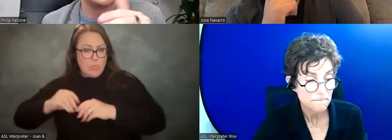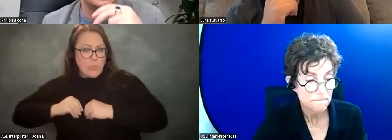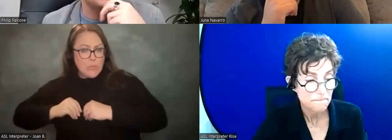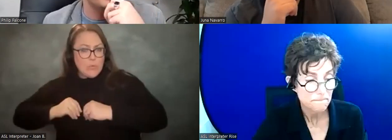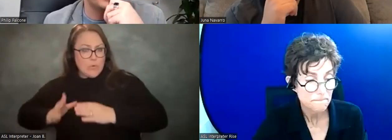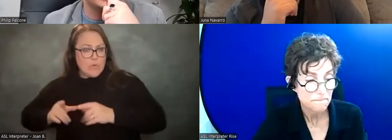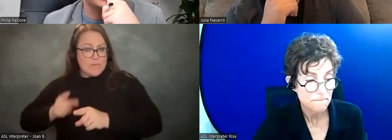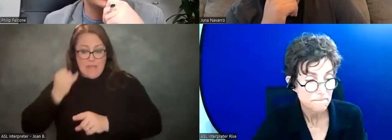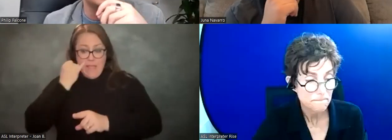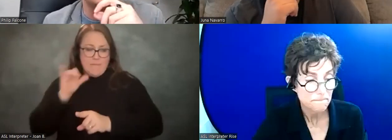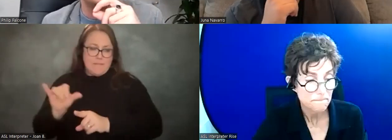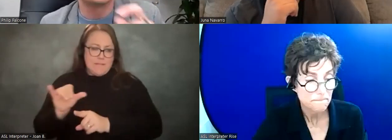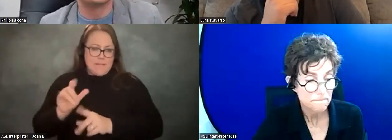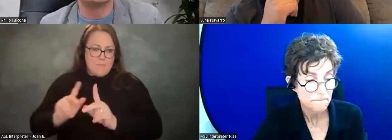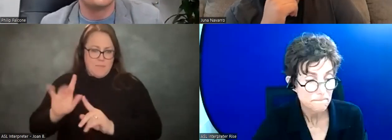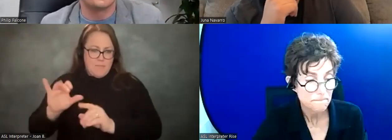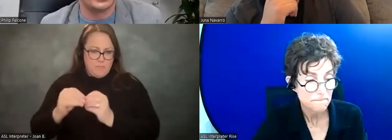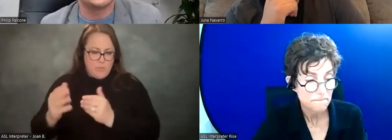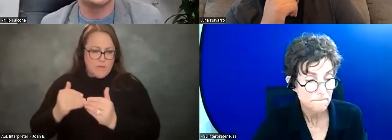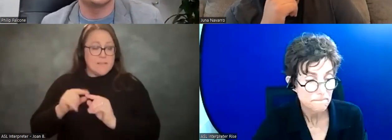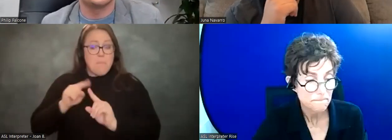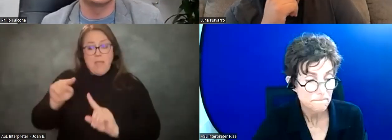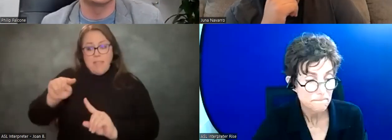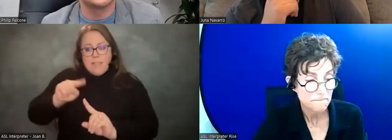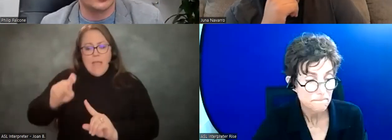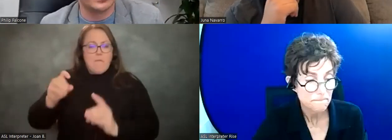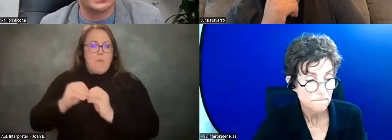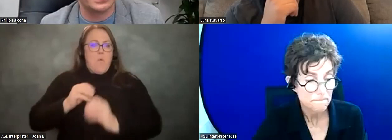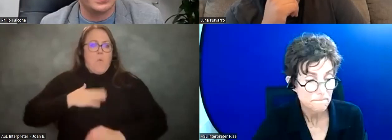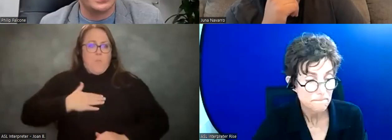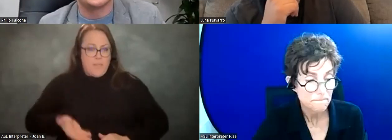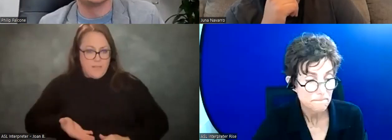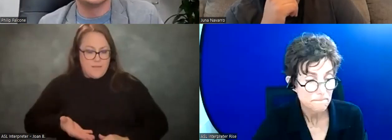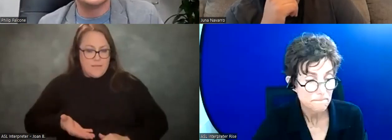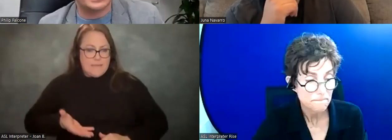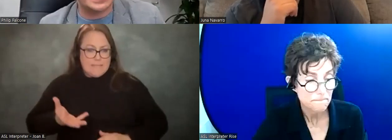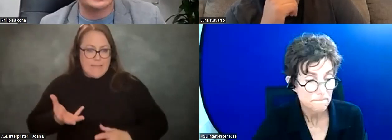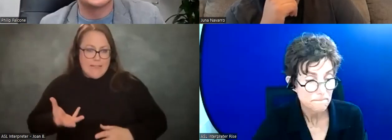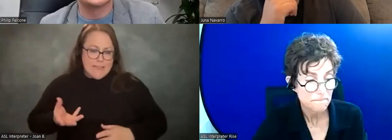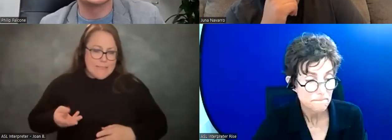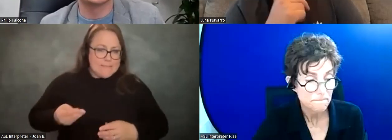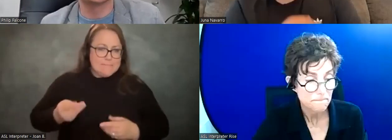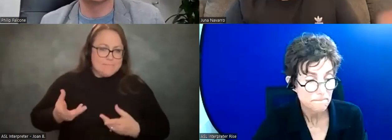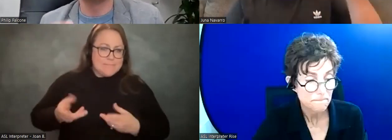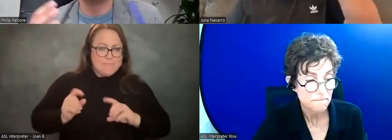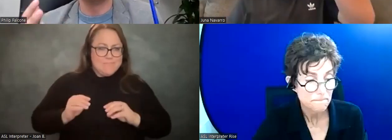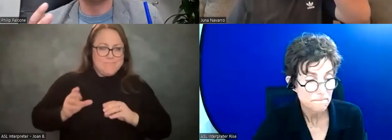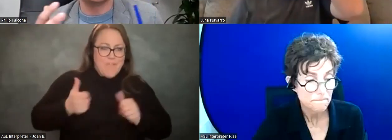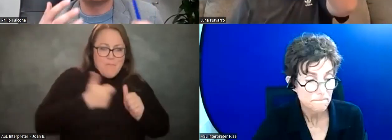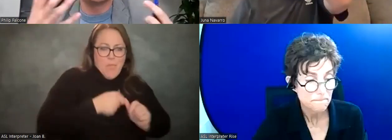those are the same people, then that's easier, to be more willing to compromise than the artist. And the reason I say that is because